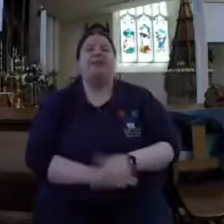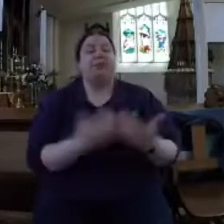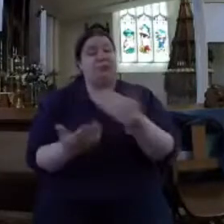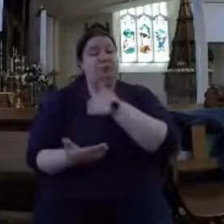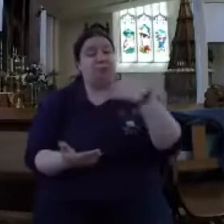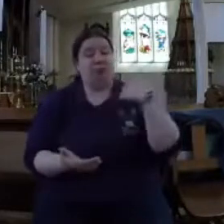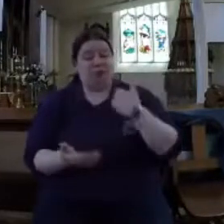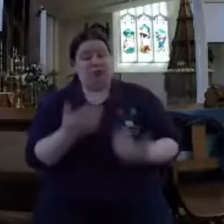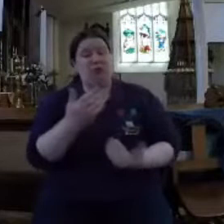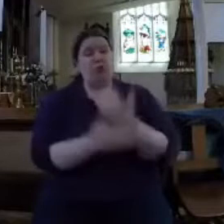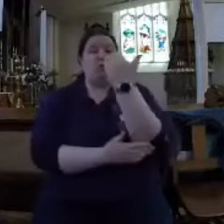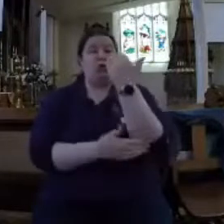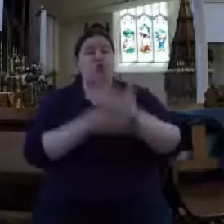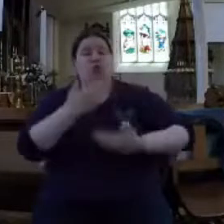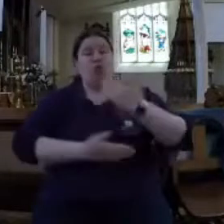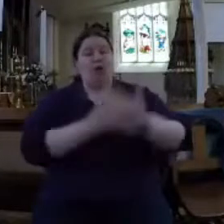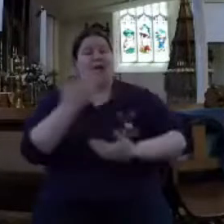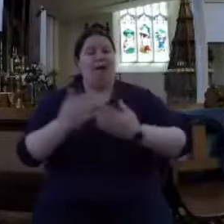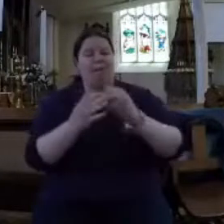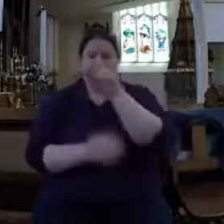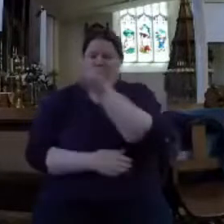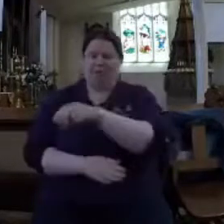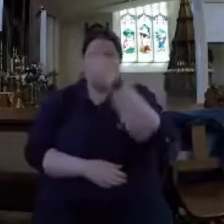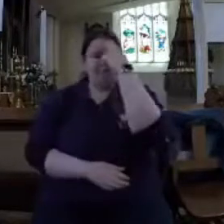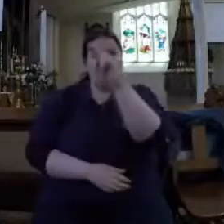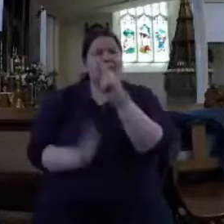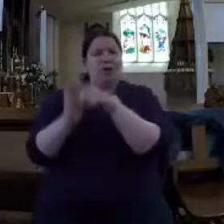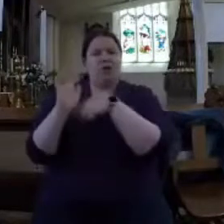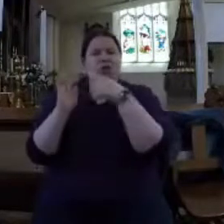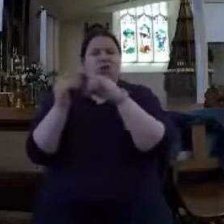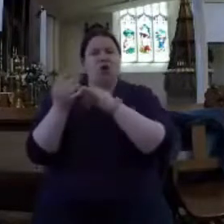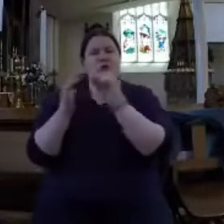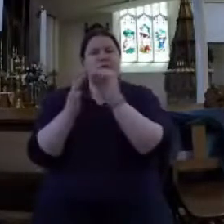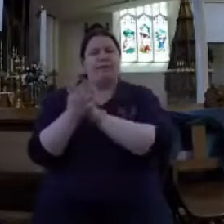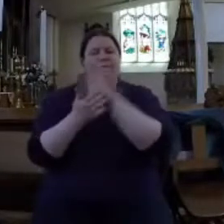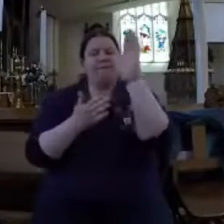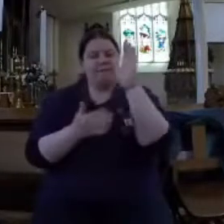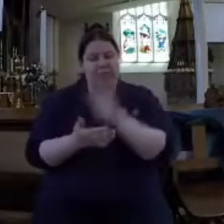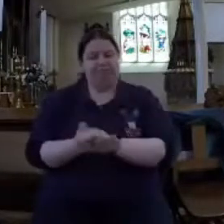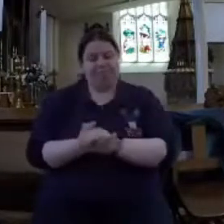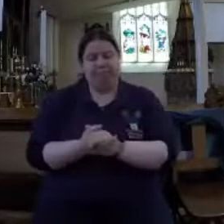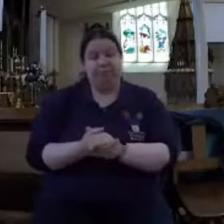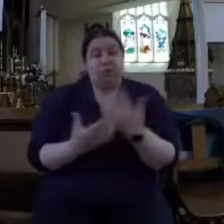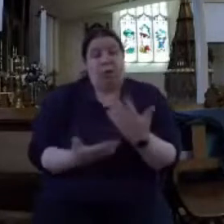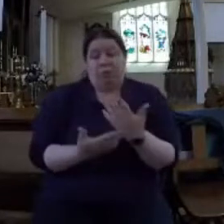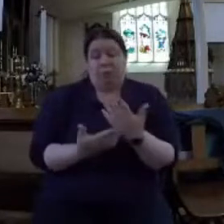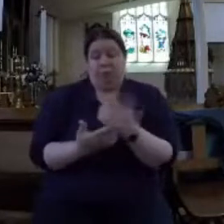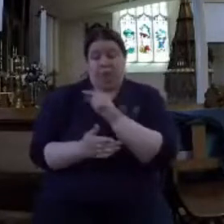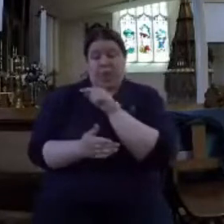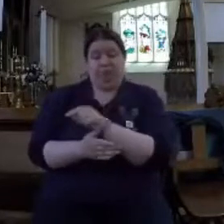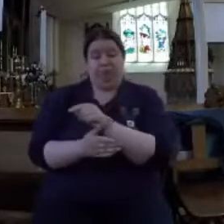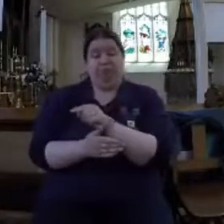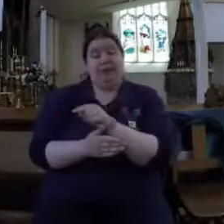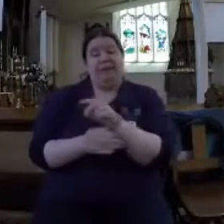off the new series on Joseph, and really, I'm just going to be listing the faults and failures of